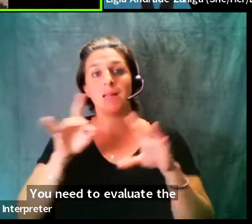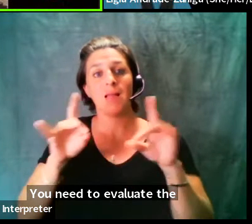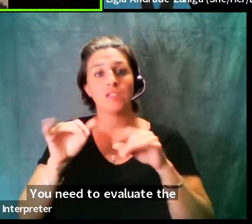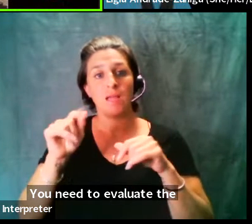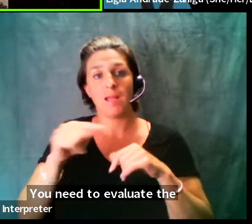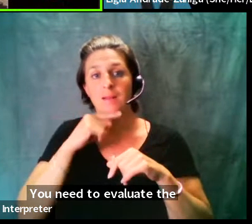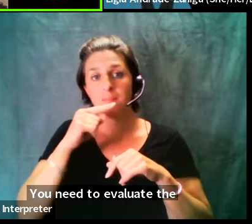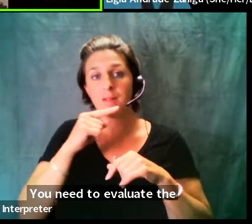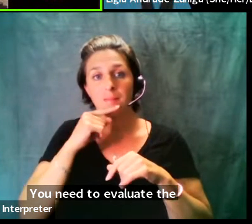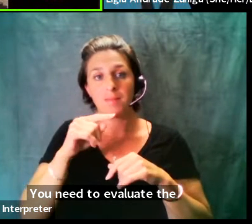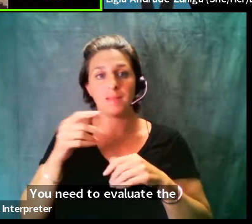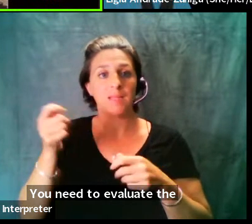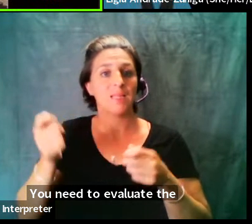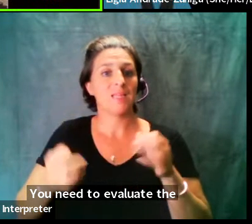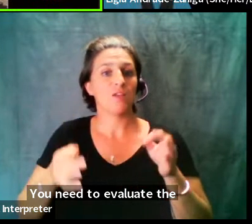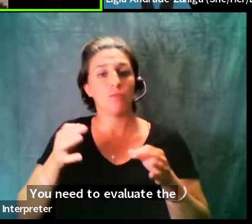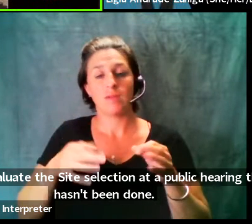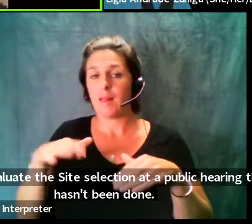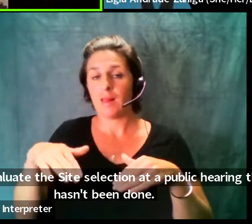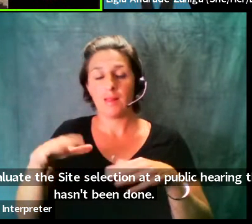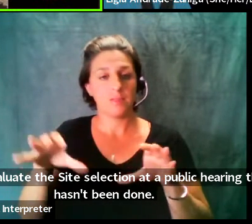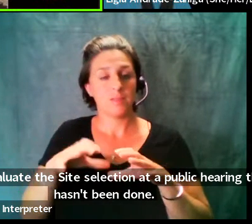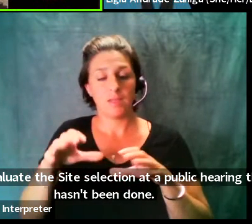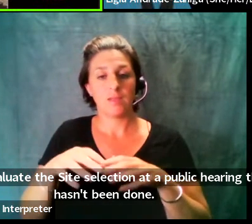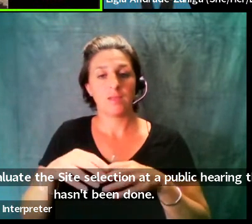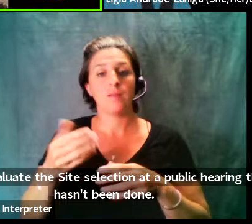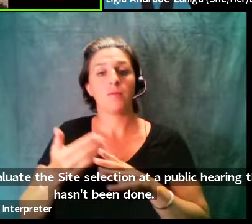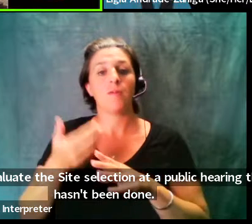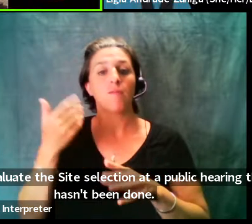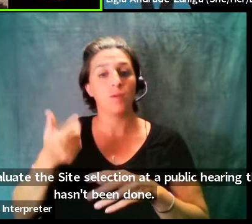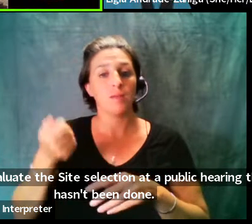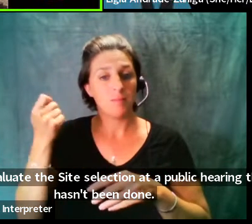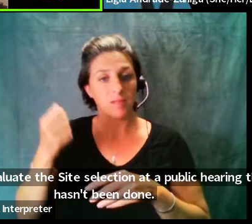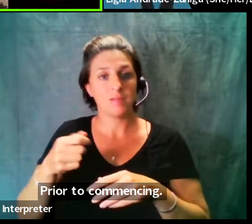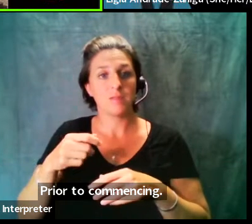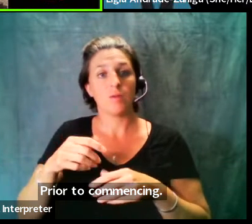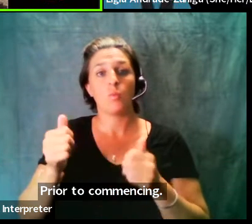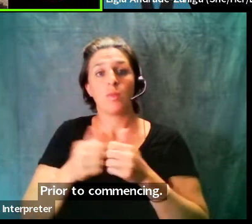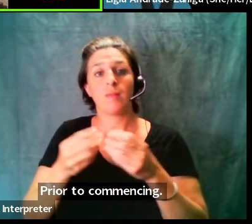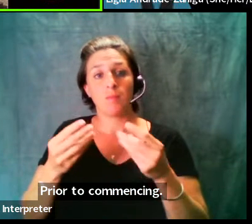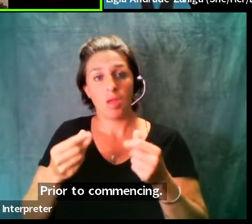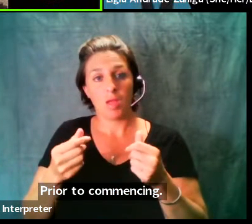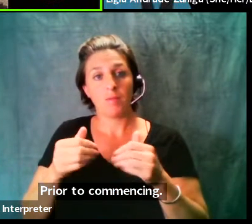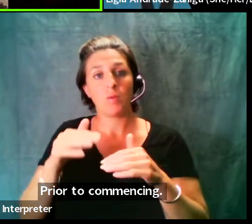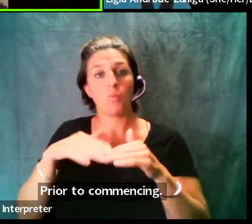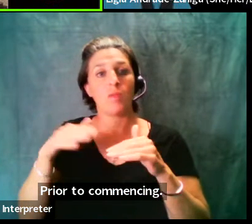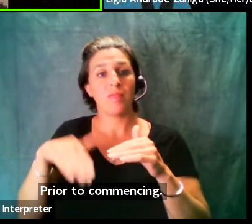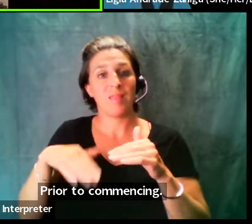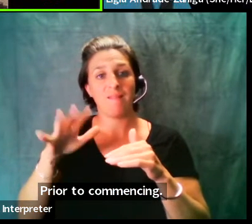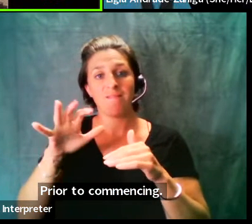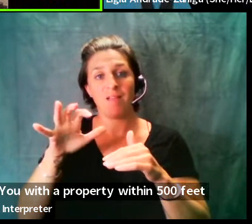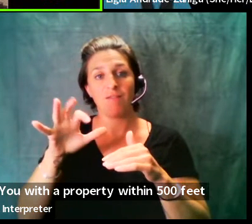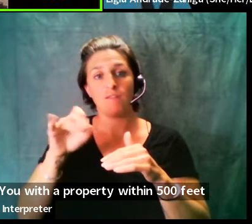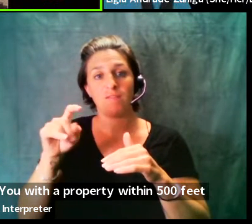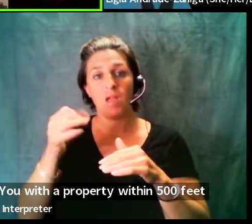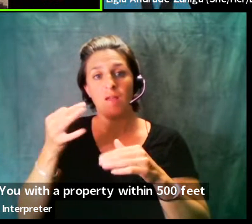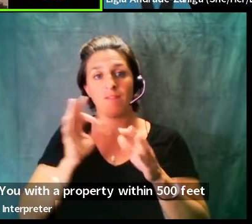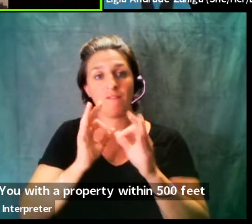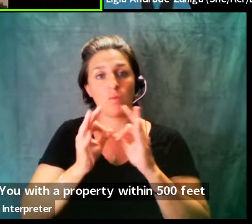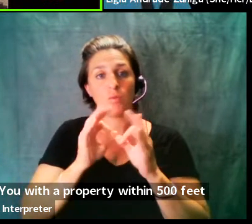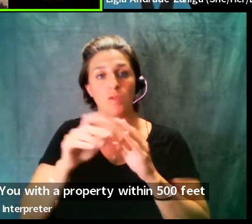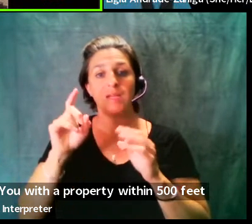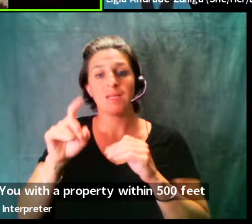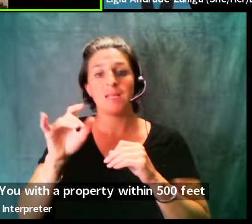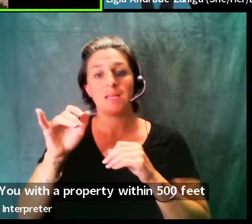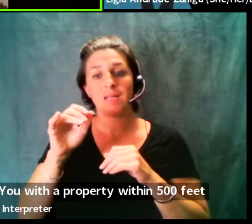been done. Prior to commencing acquisition, with a property within 500 feet of the freeway, you need an air